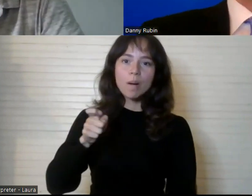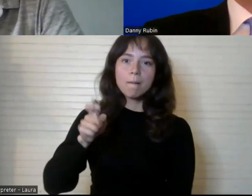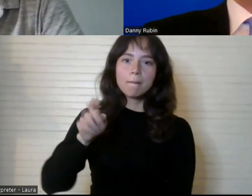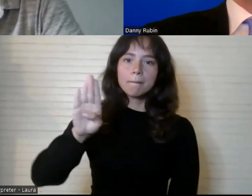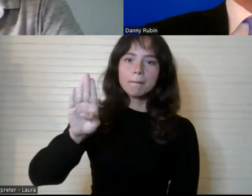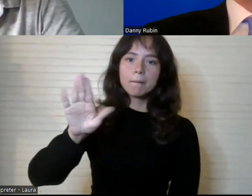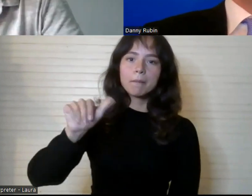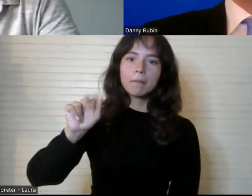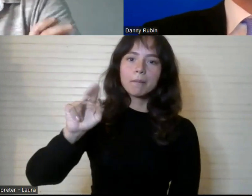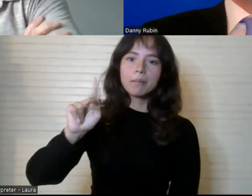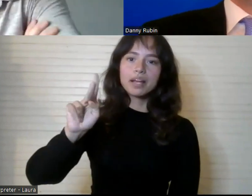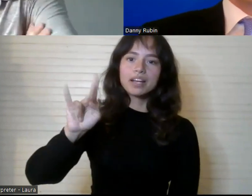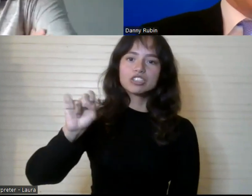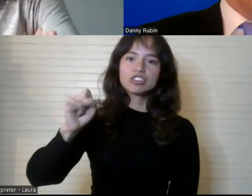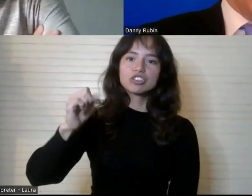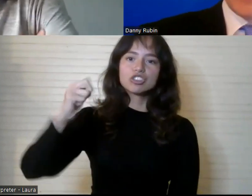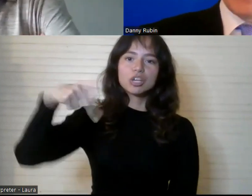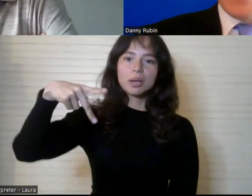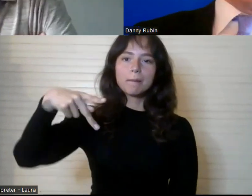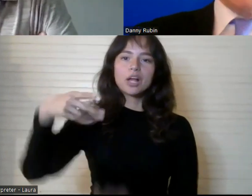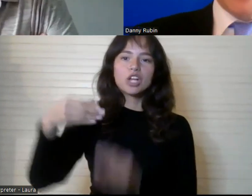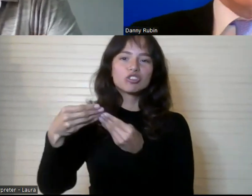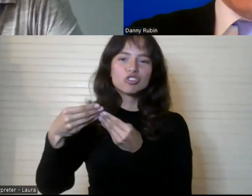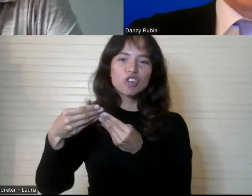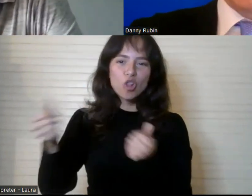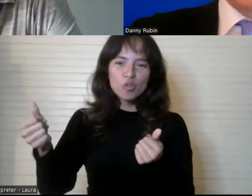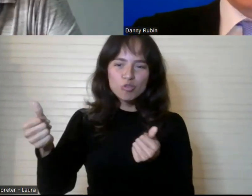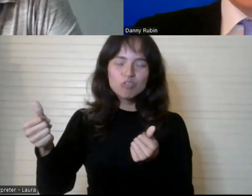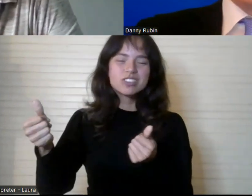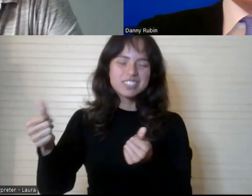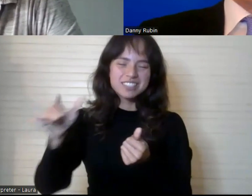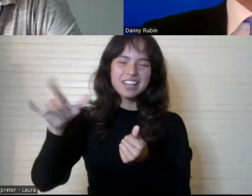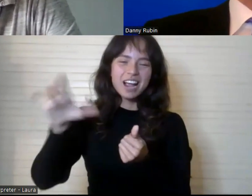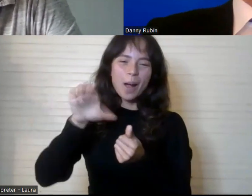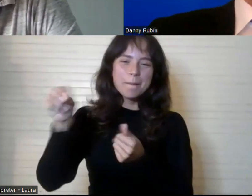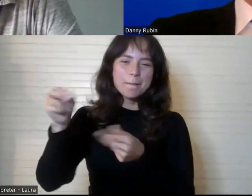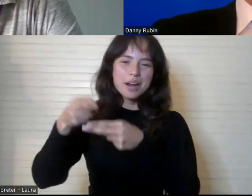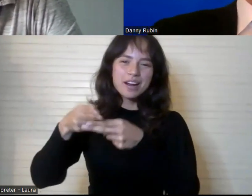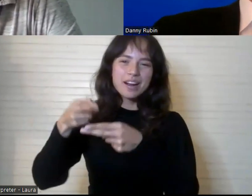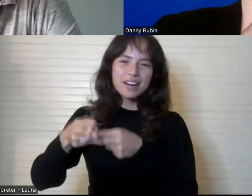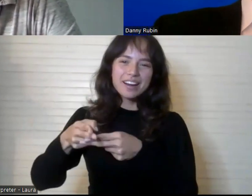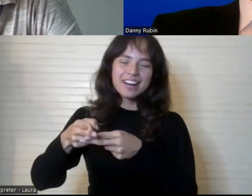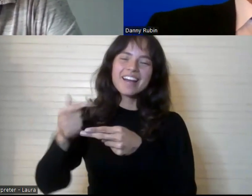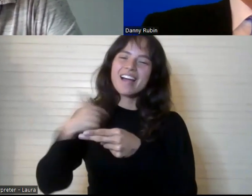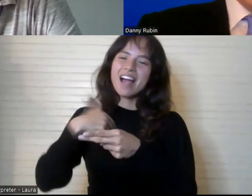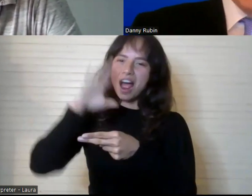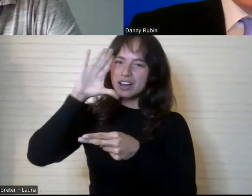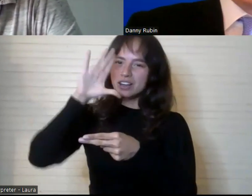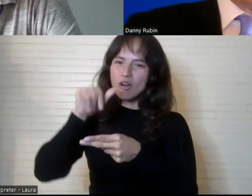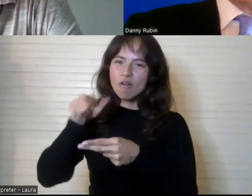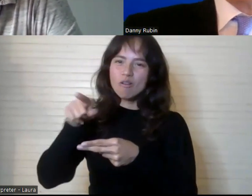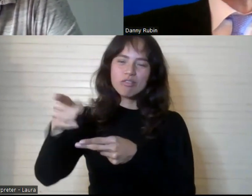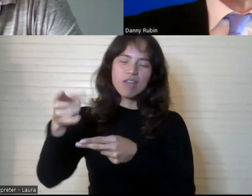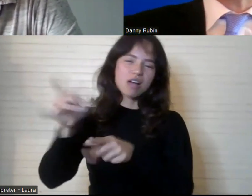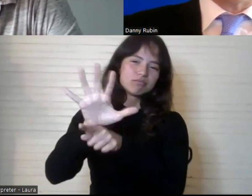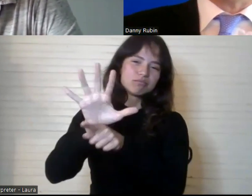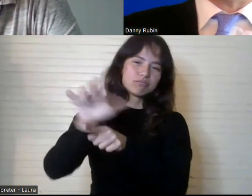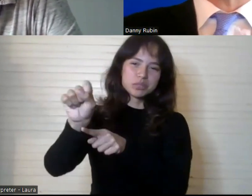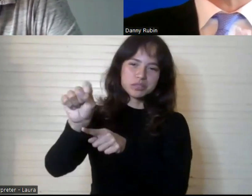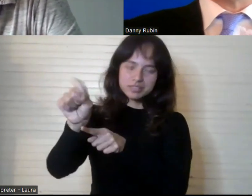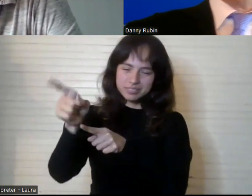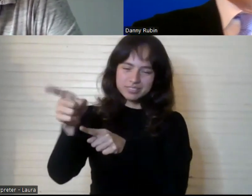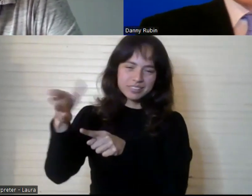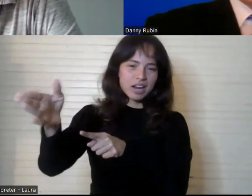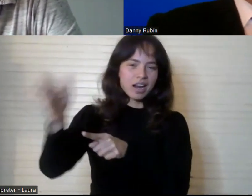there, and you can speak on just about anything that goes on at TechArk at this point. But hopefully, this one's right in